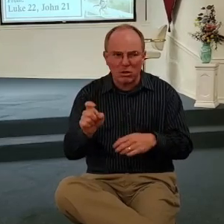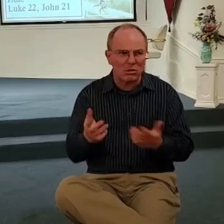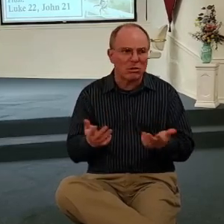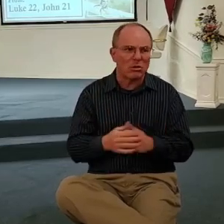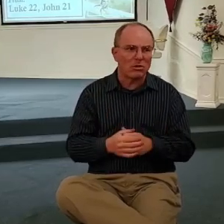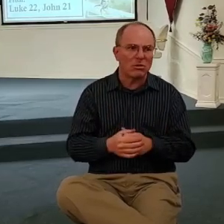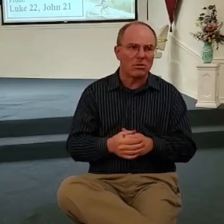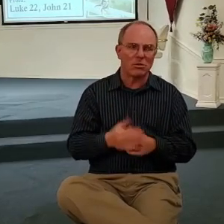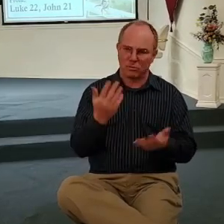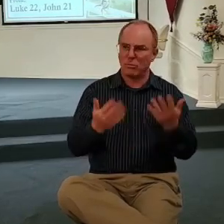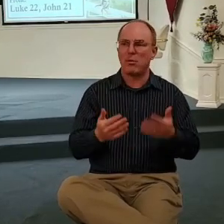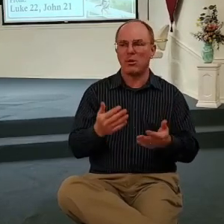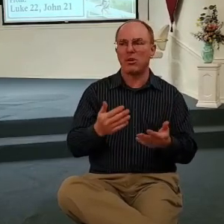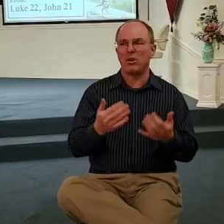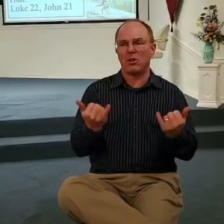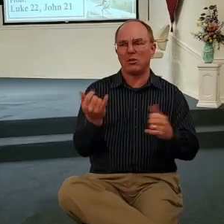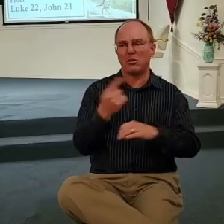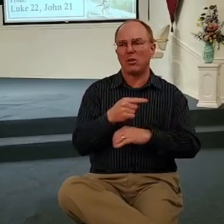up.